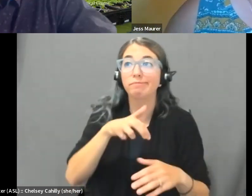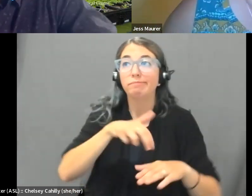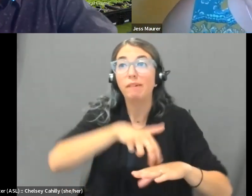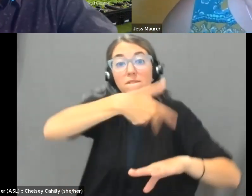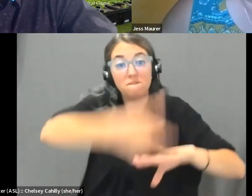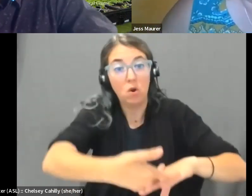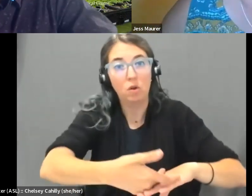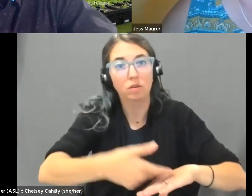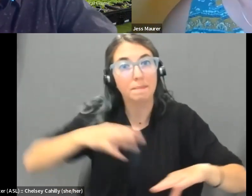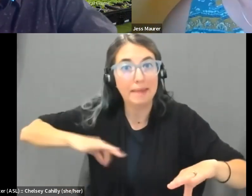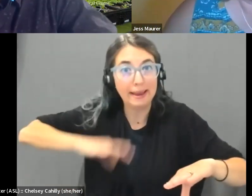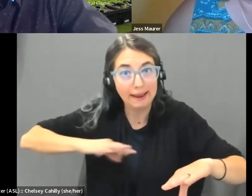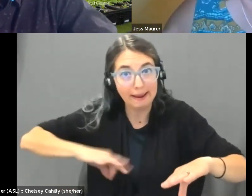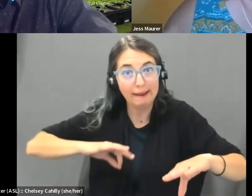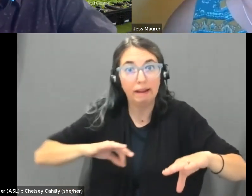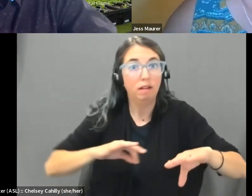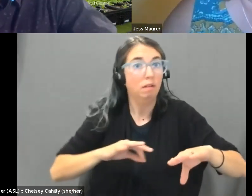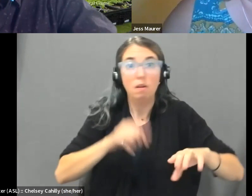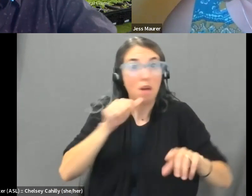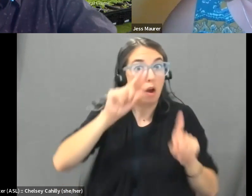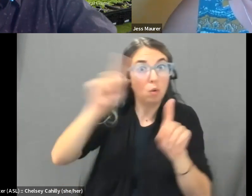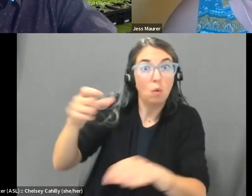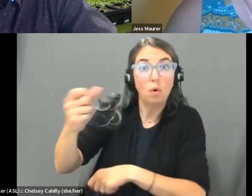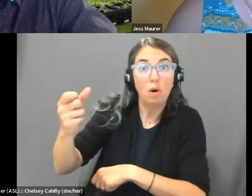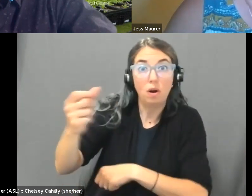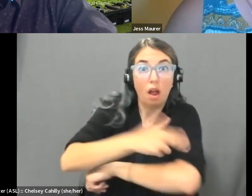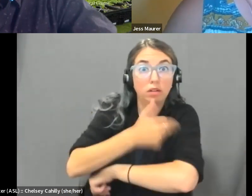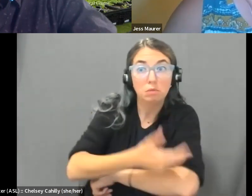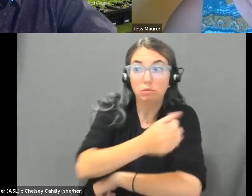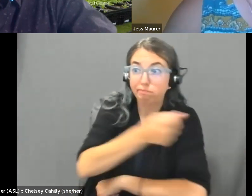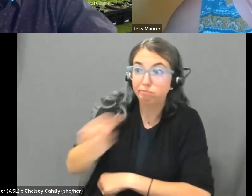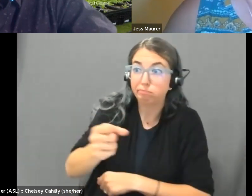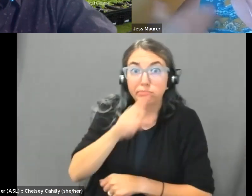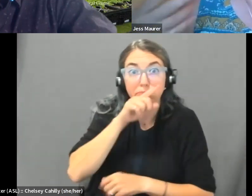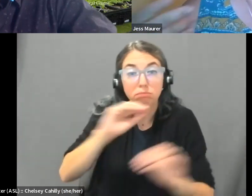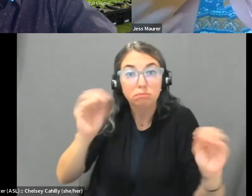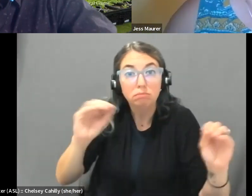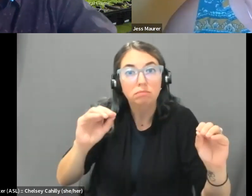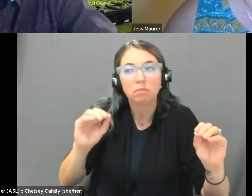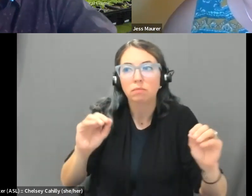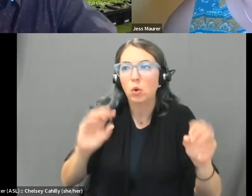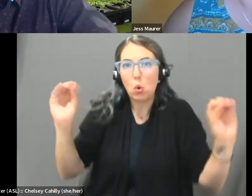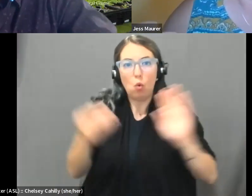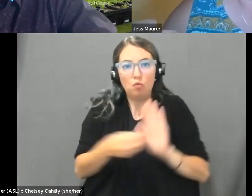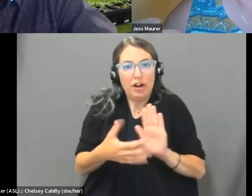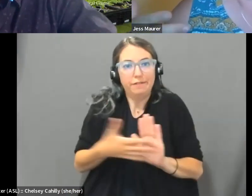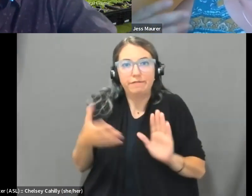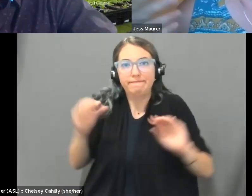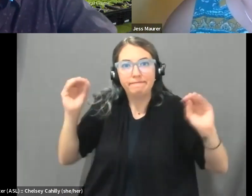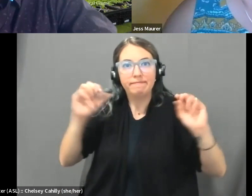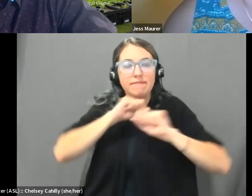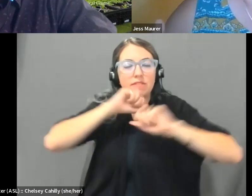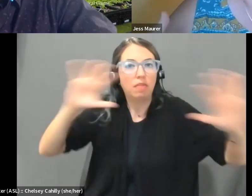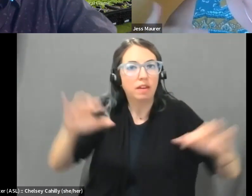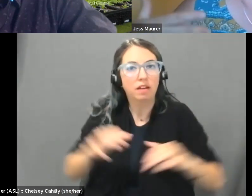that information just goes nowhere. So there's no intervention at all. And so we're building in processes